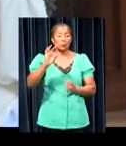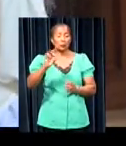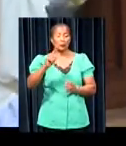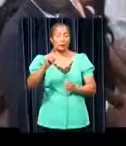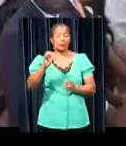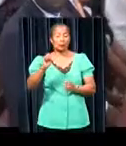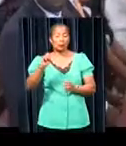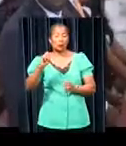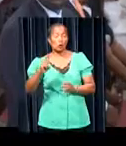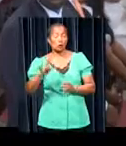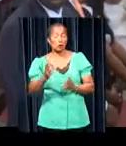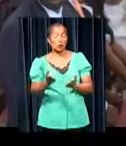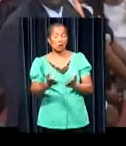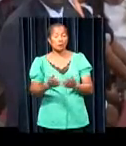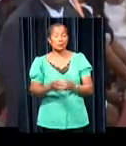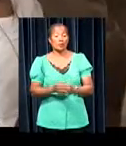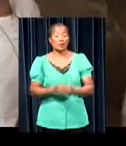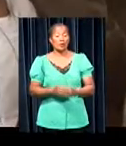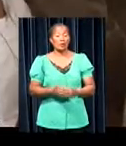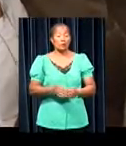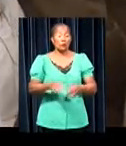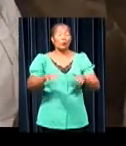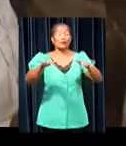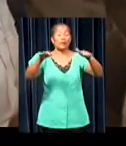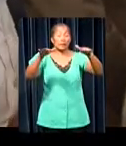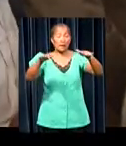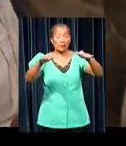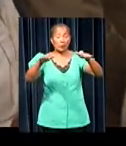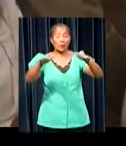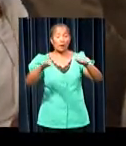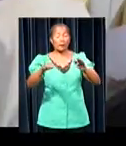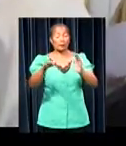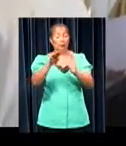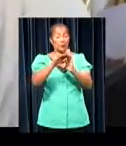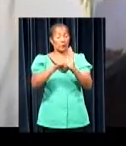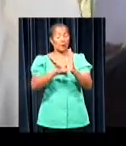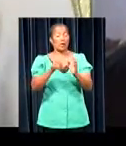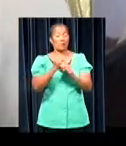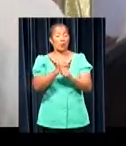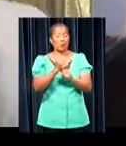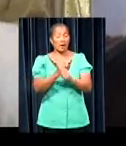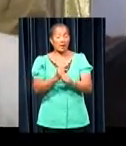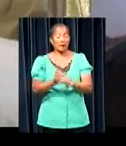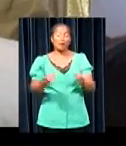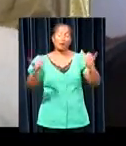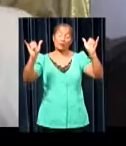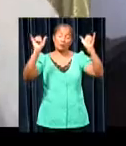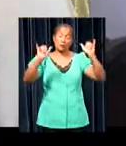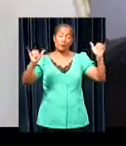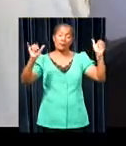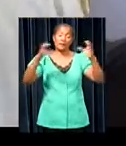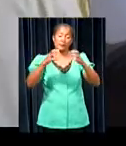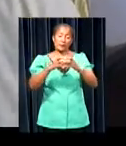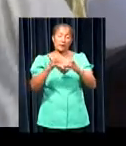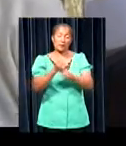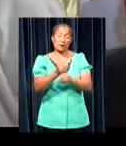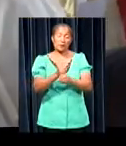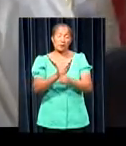the outgoing apostolic administrator, and he spoke about a new chapter in the life of